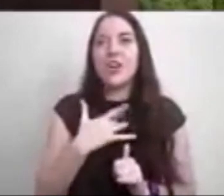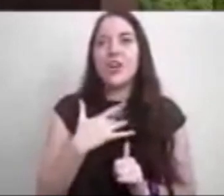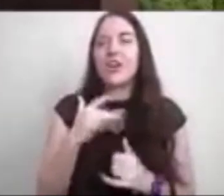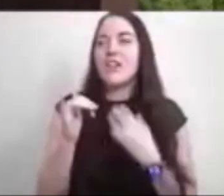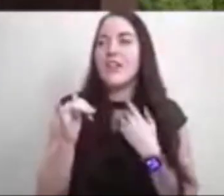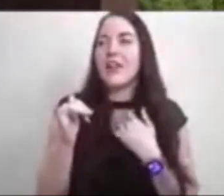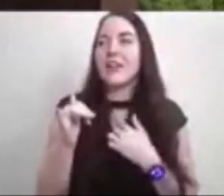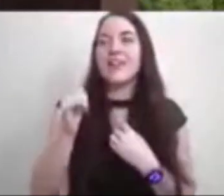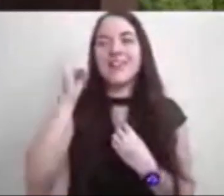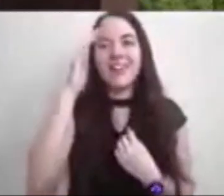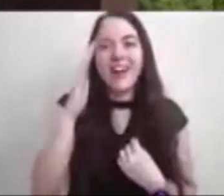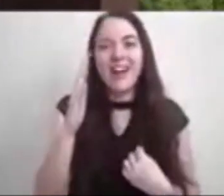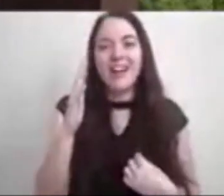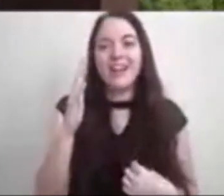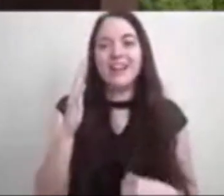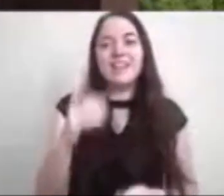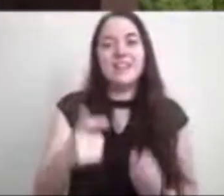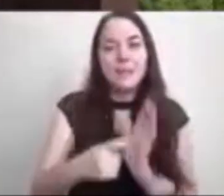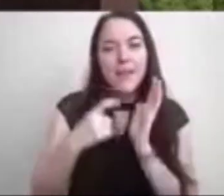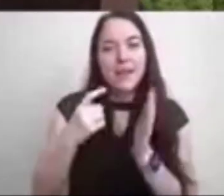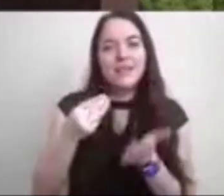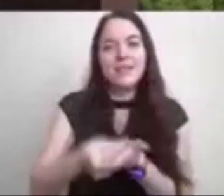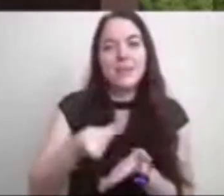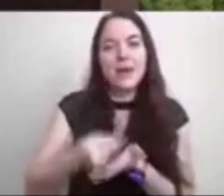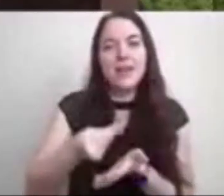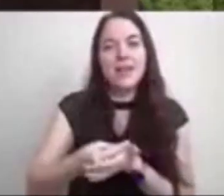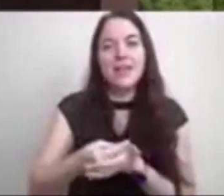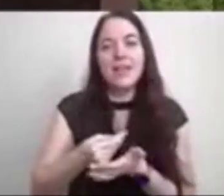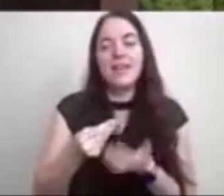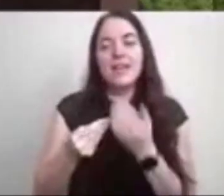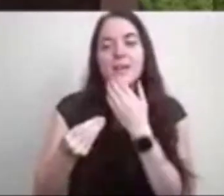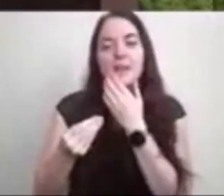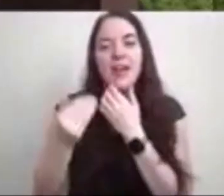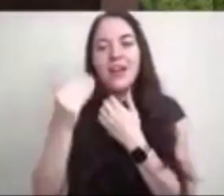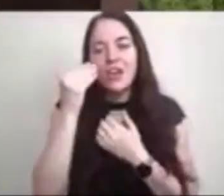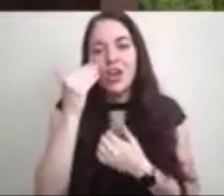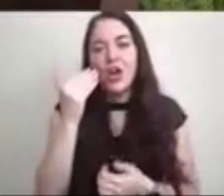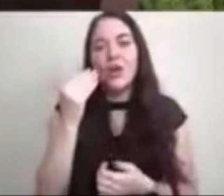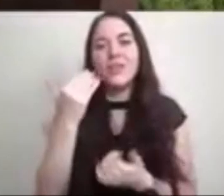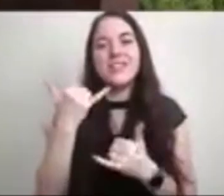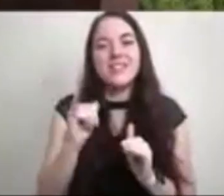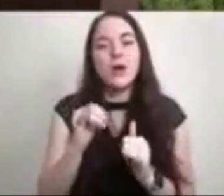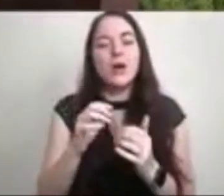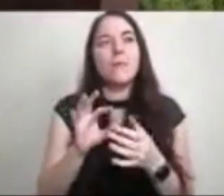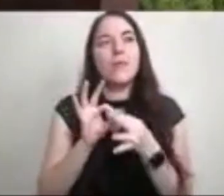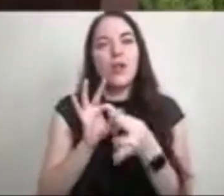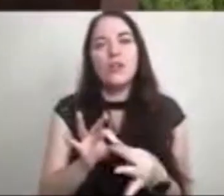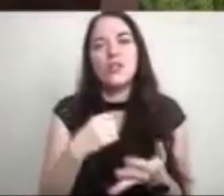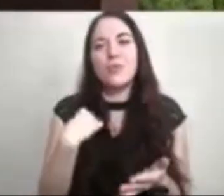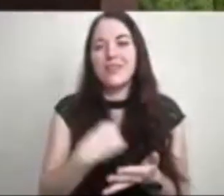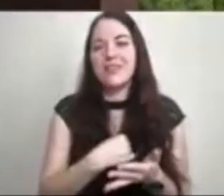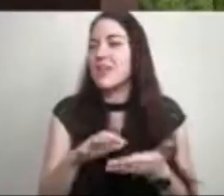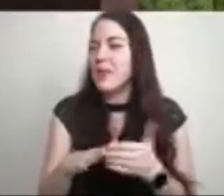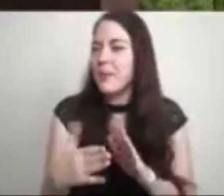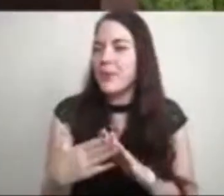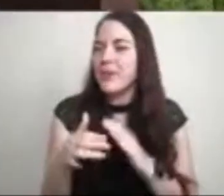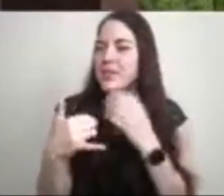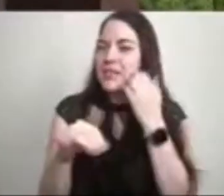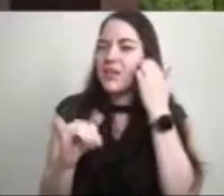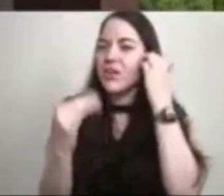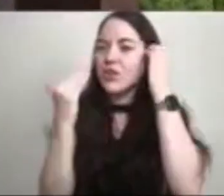fidelity, I still know that my money belongs to us as a community. I still know that